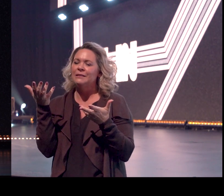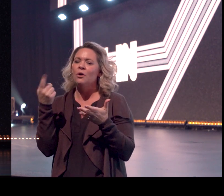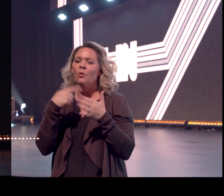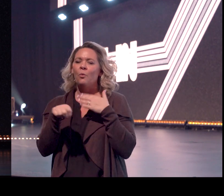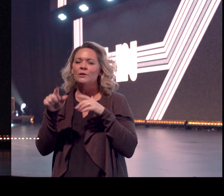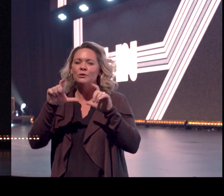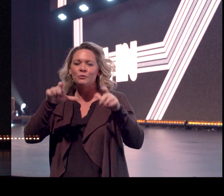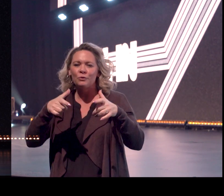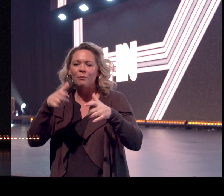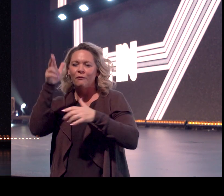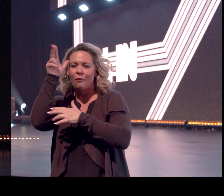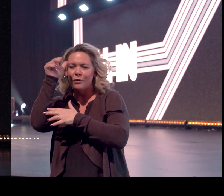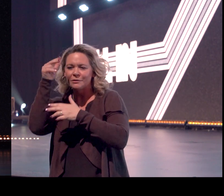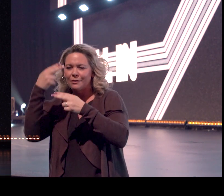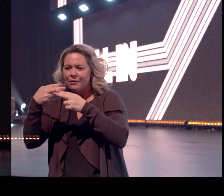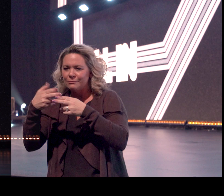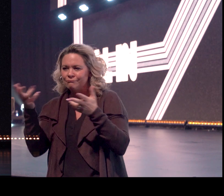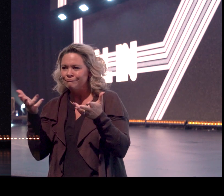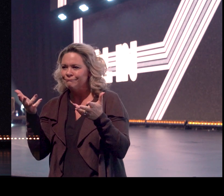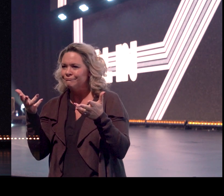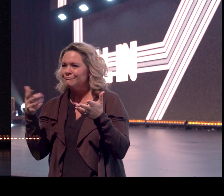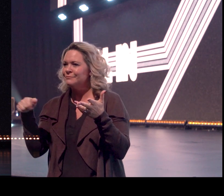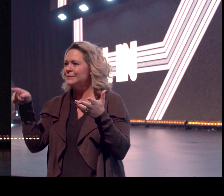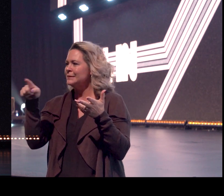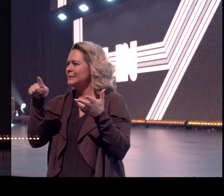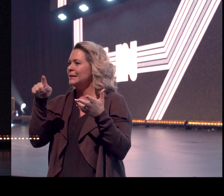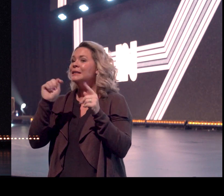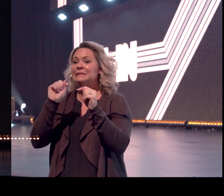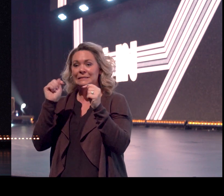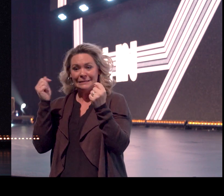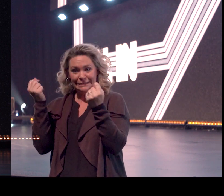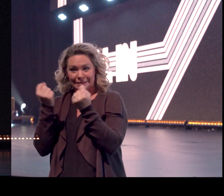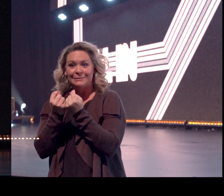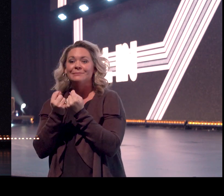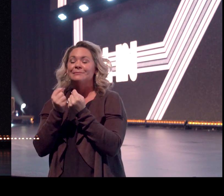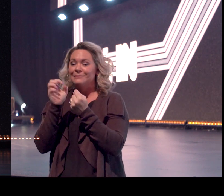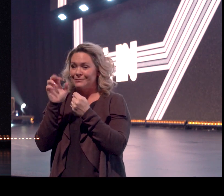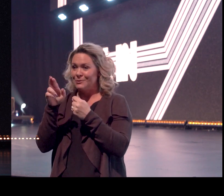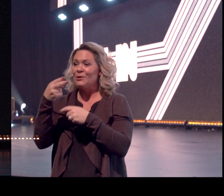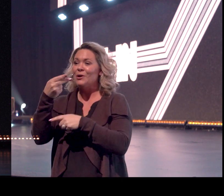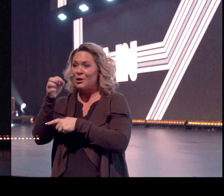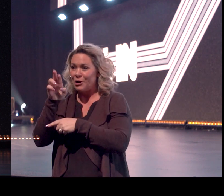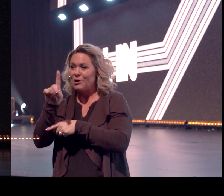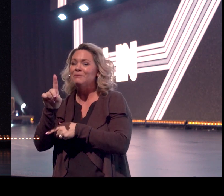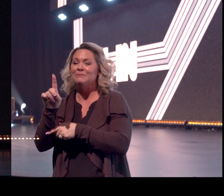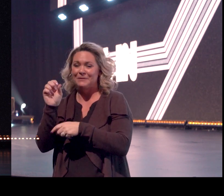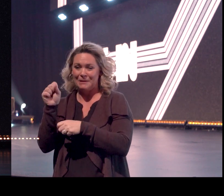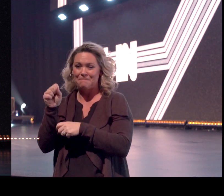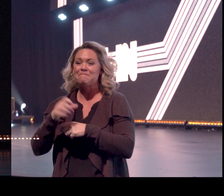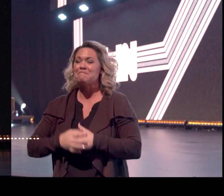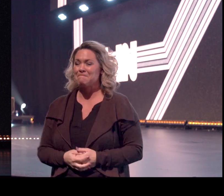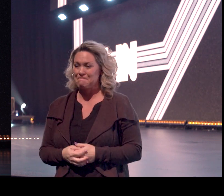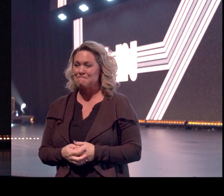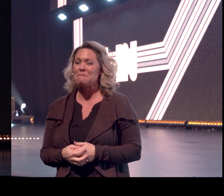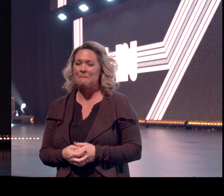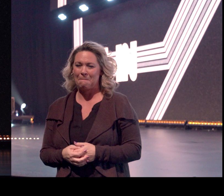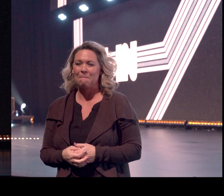one is probably this. What is a group of horses called? It's a team or a herd.